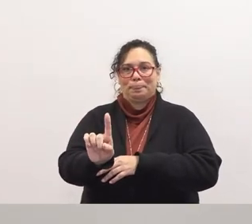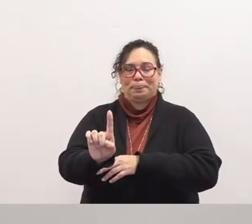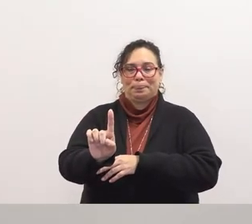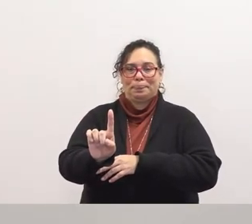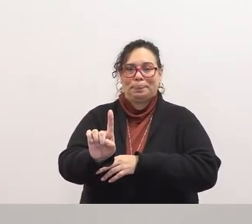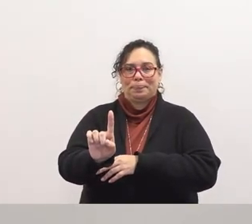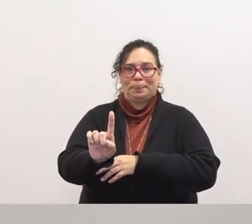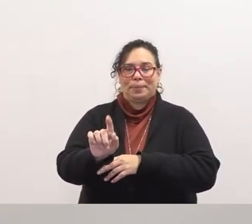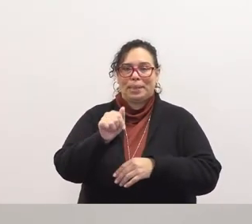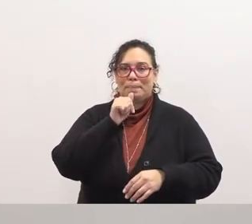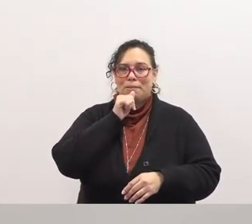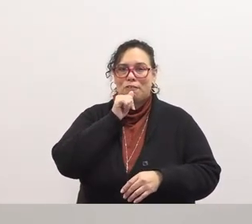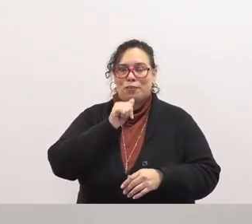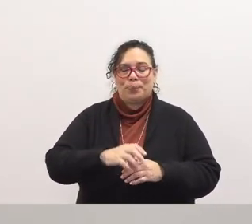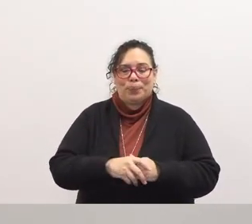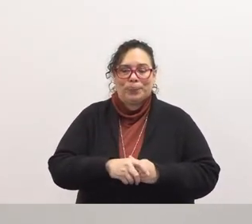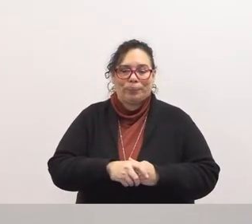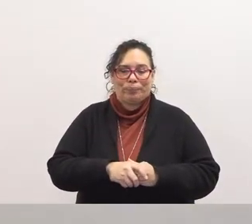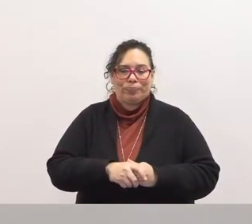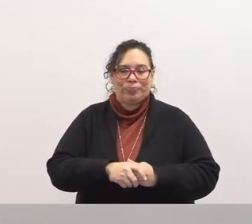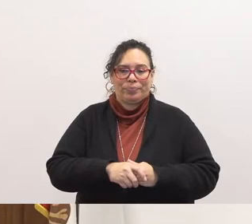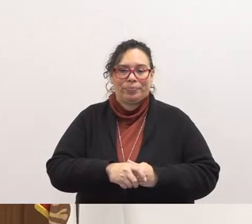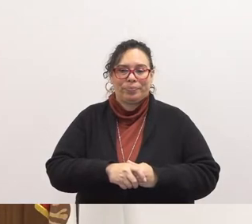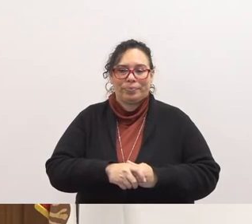to the microphone.